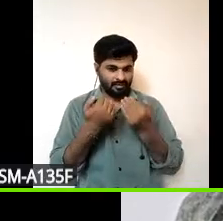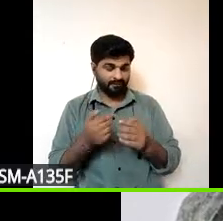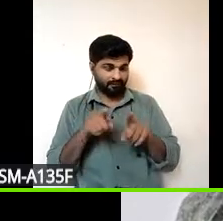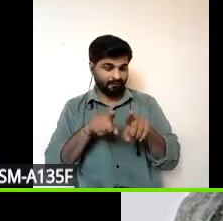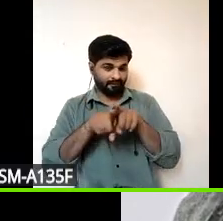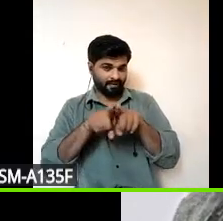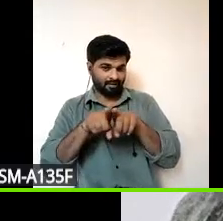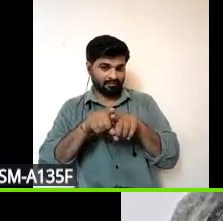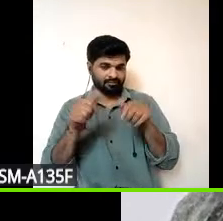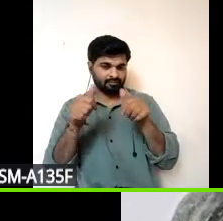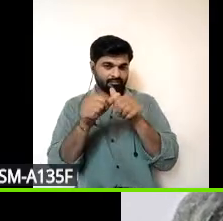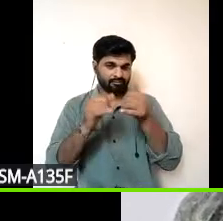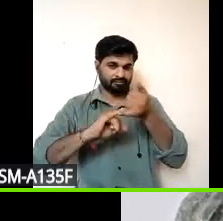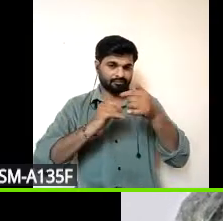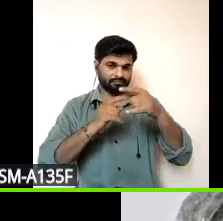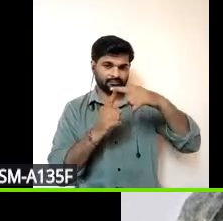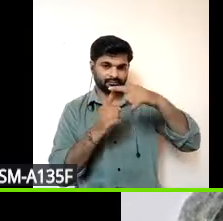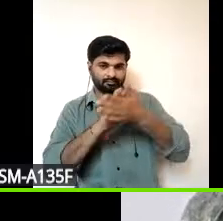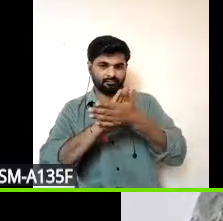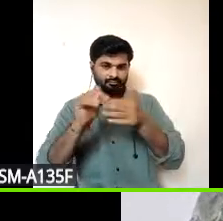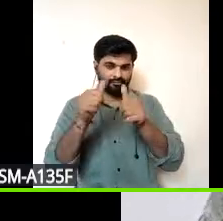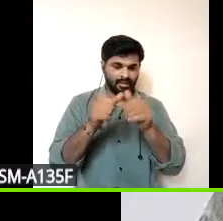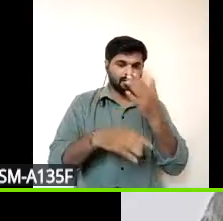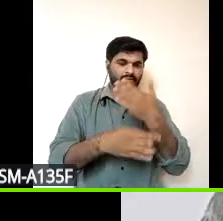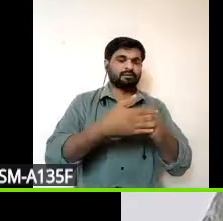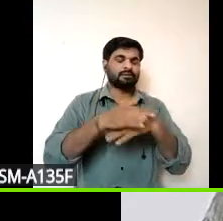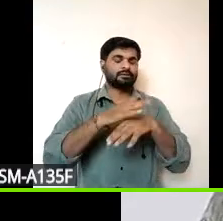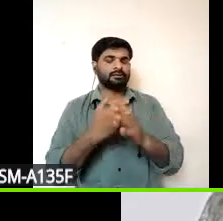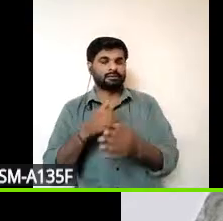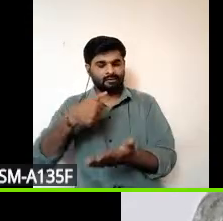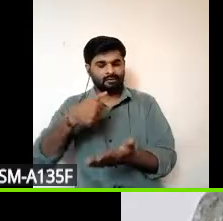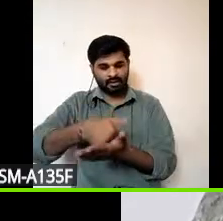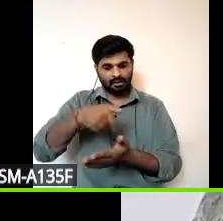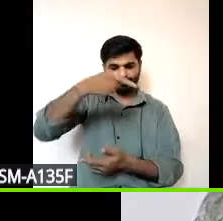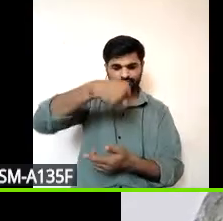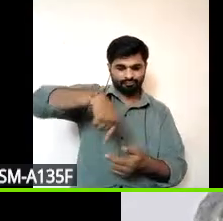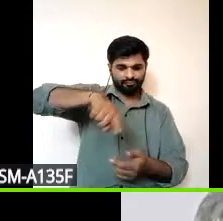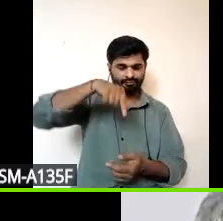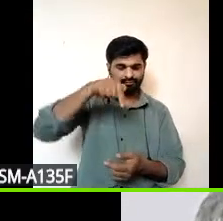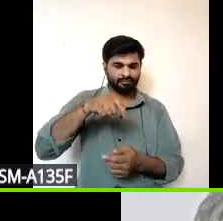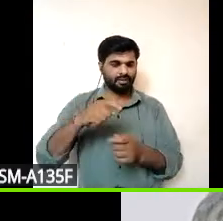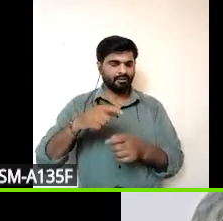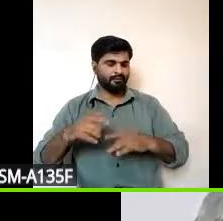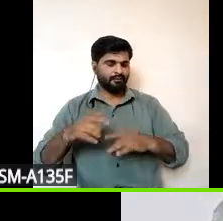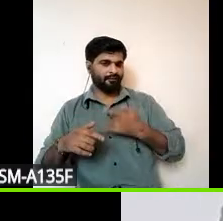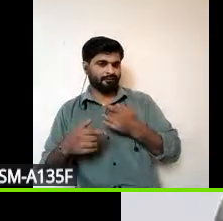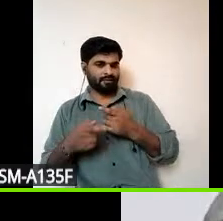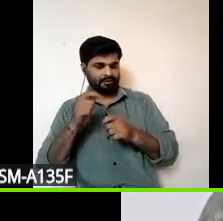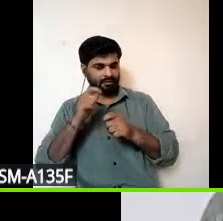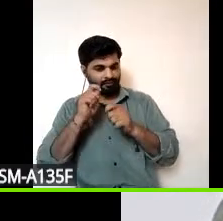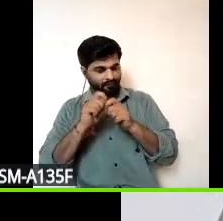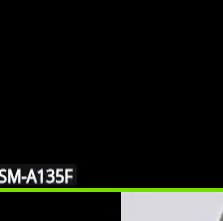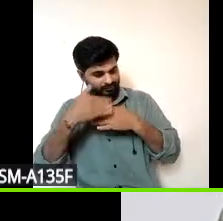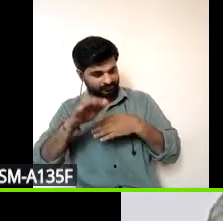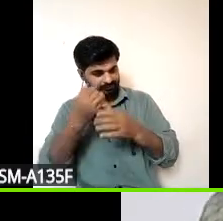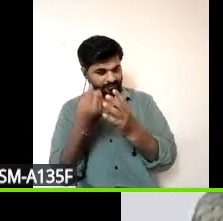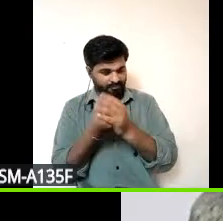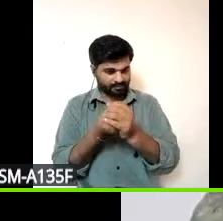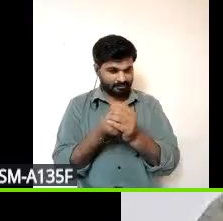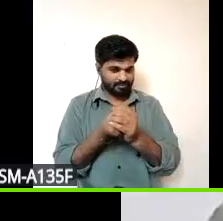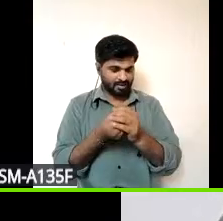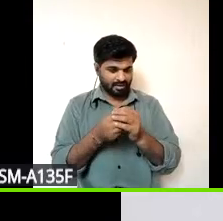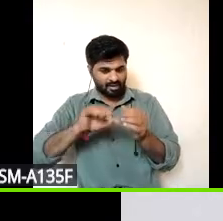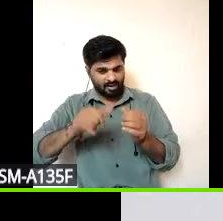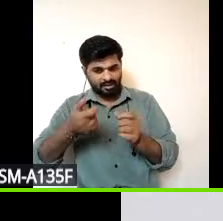with around 600 children with disabilities on ground. So, how does it really work out for us as an organization when actually data